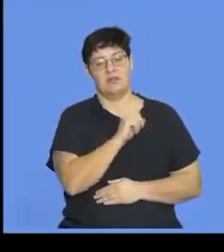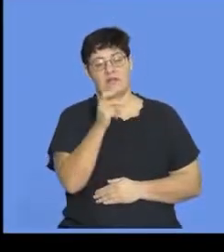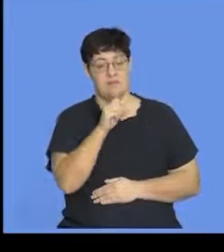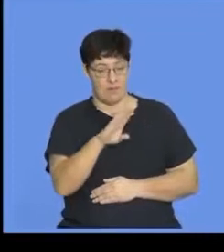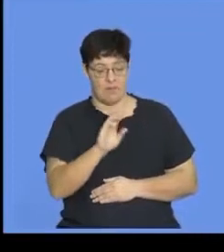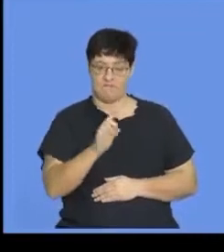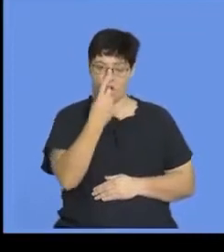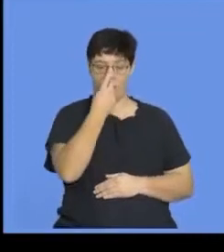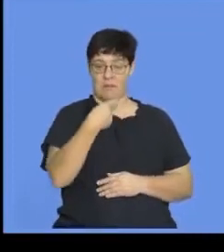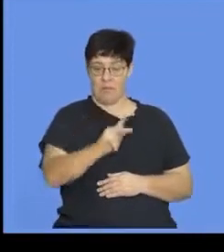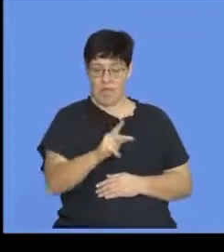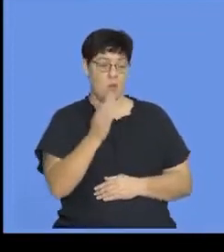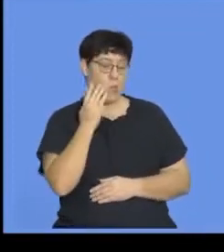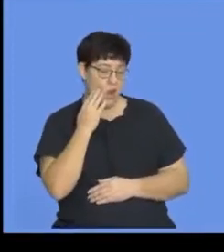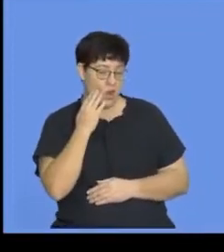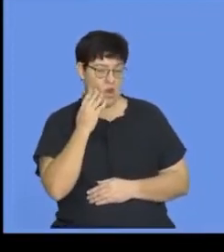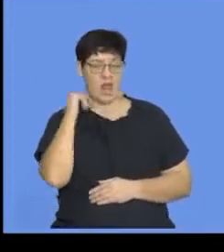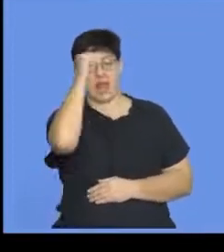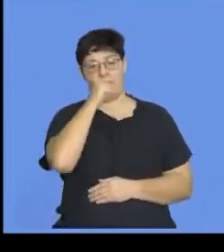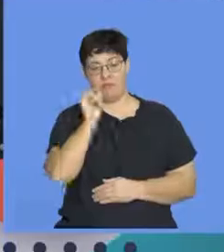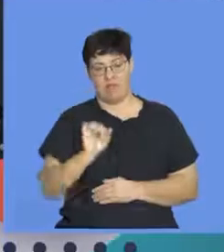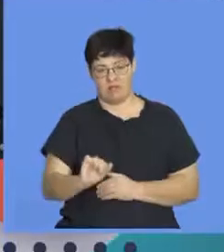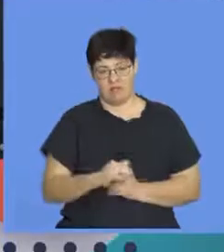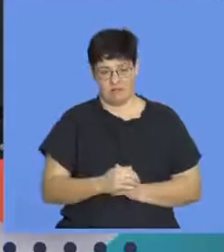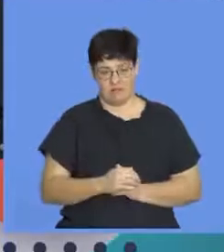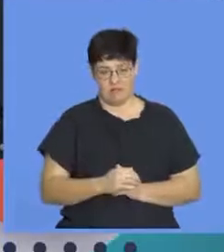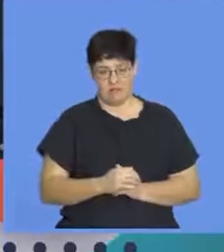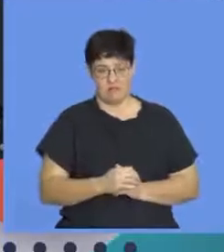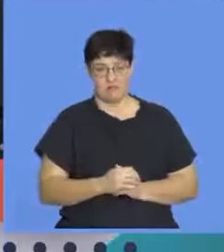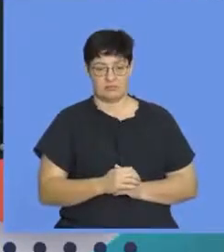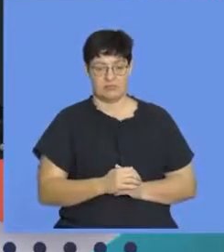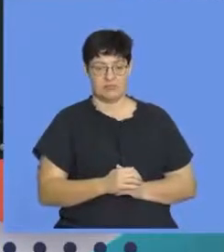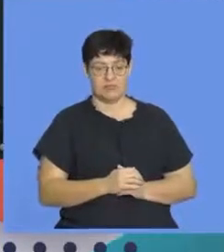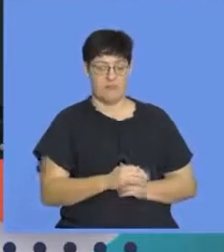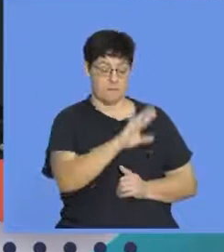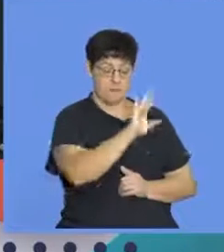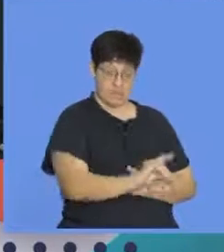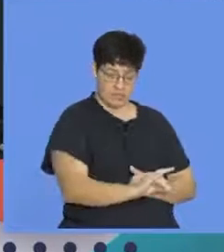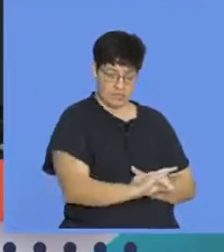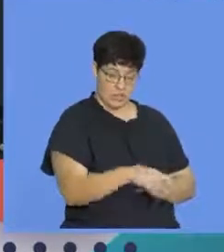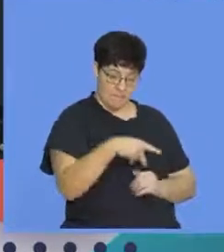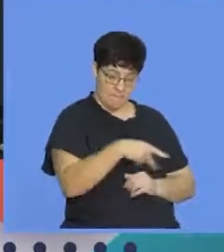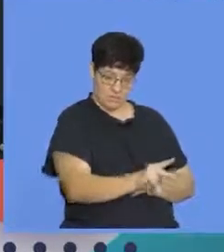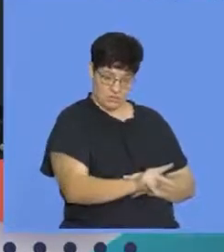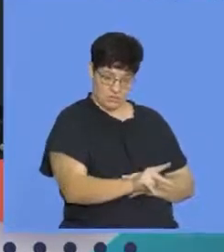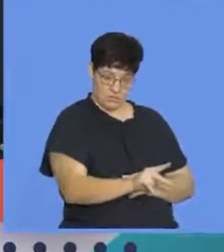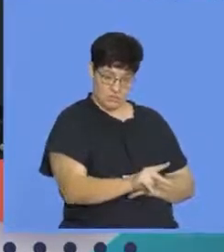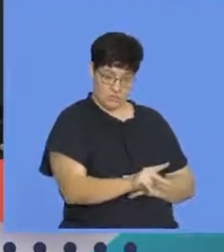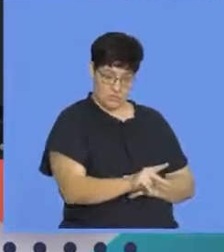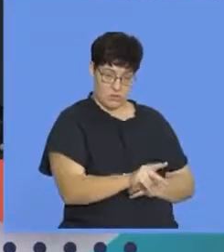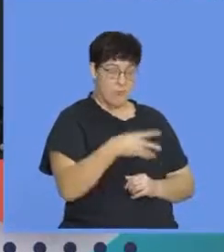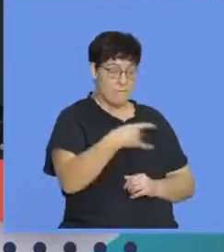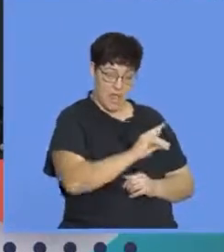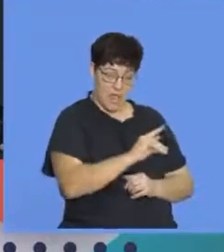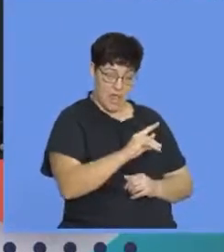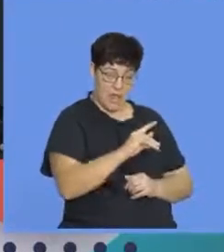due in April. Then you look at March. How will you've purchased in March. Will you pay in March? No. Will you